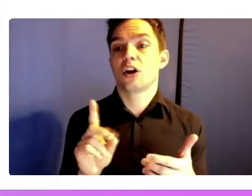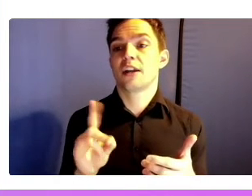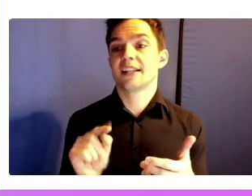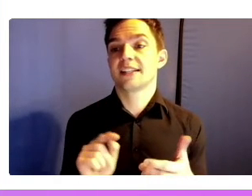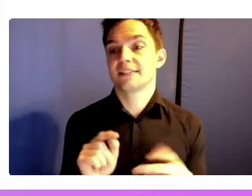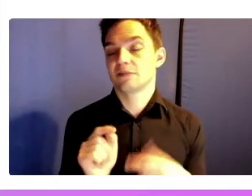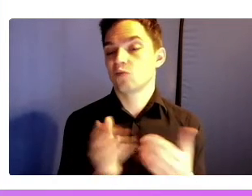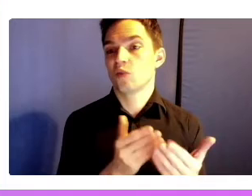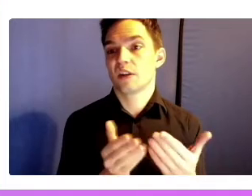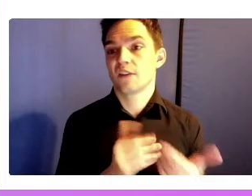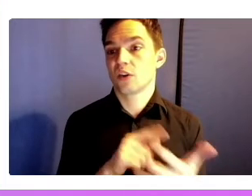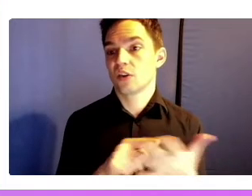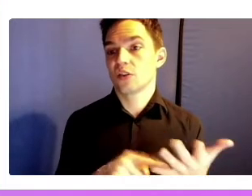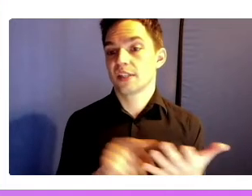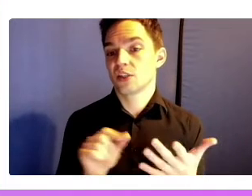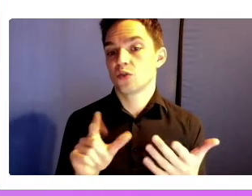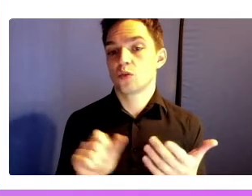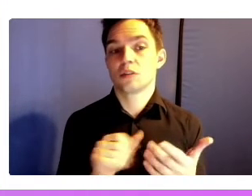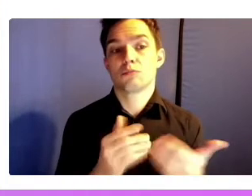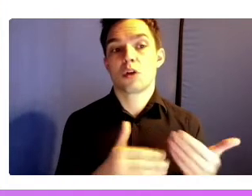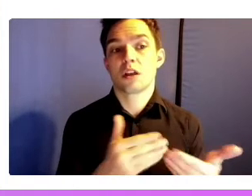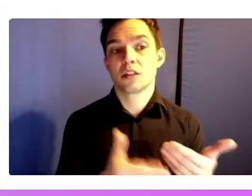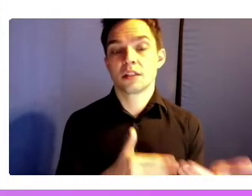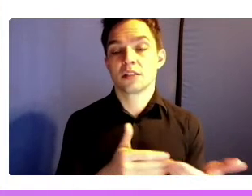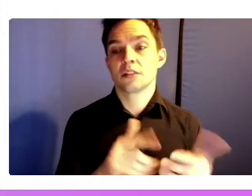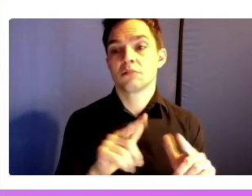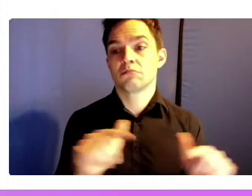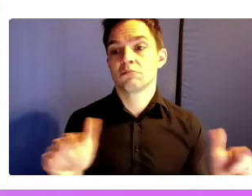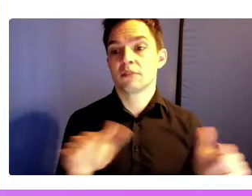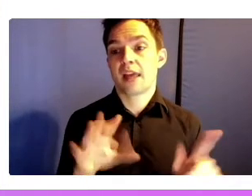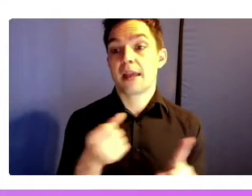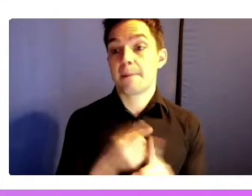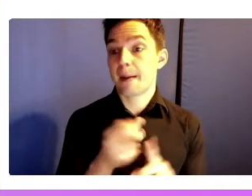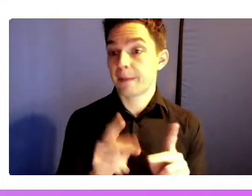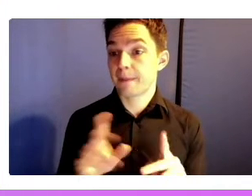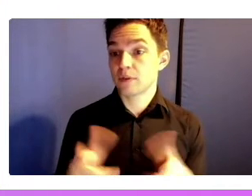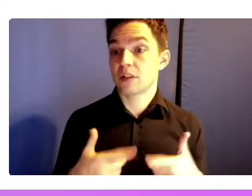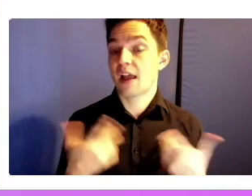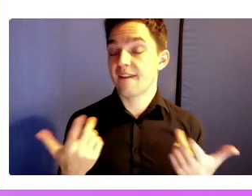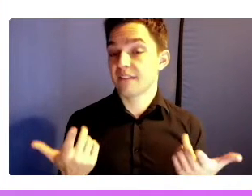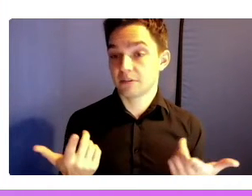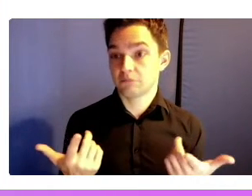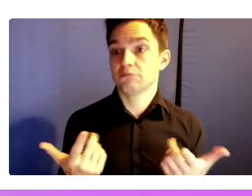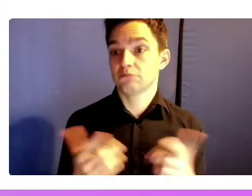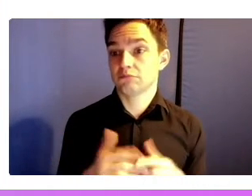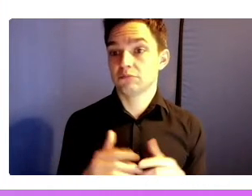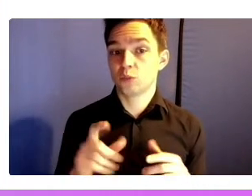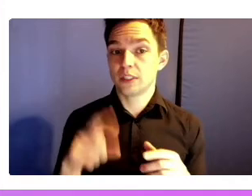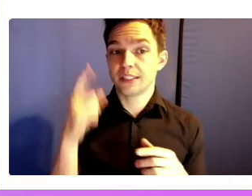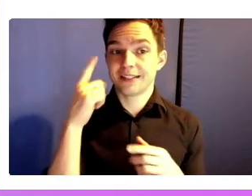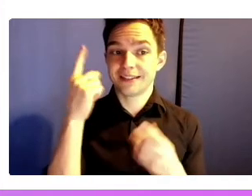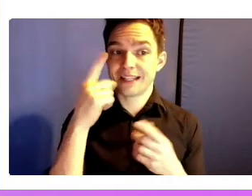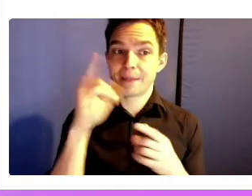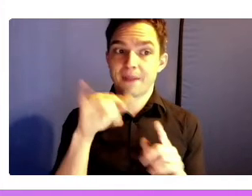whatever, these tools, processes and tools that impact people's lives. And we really need to think about that.